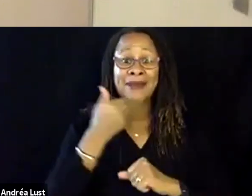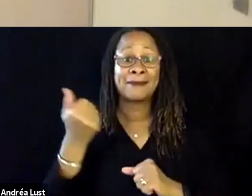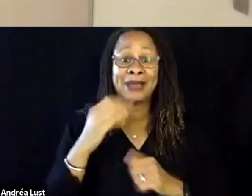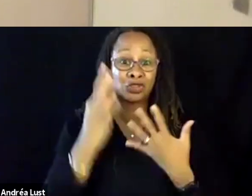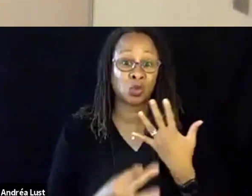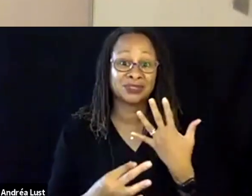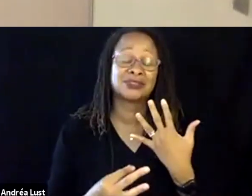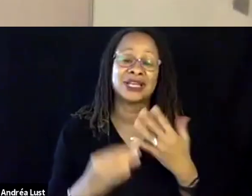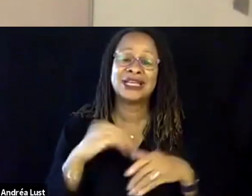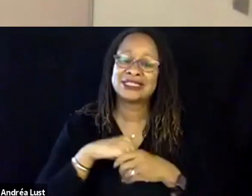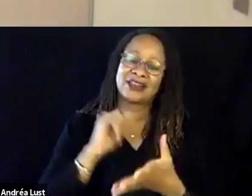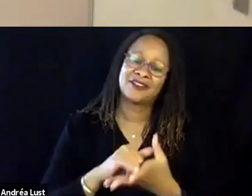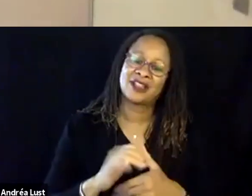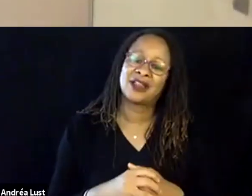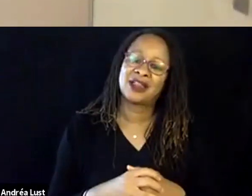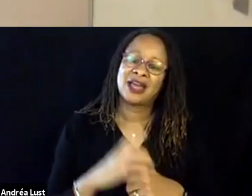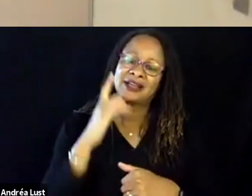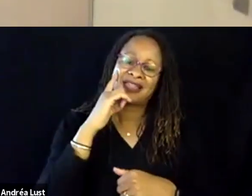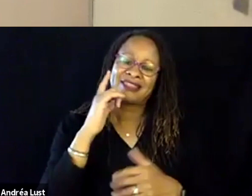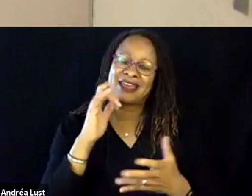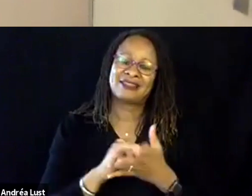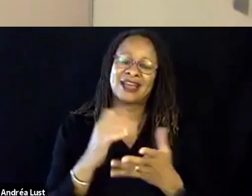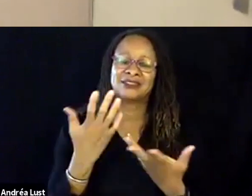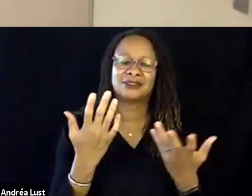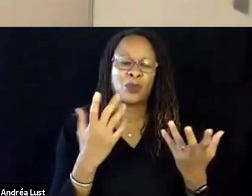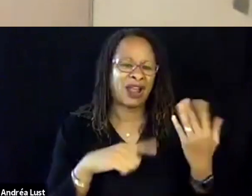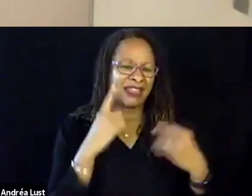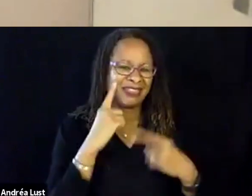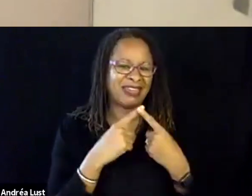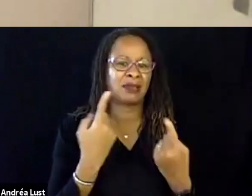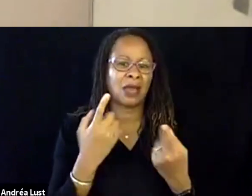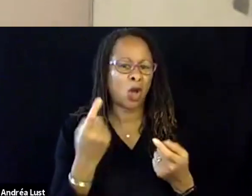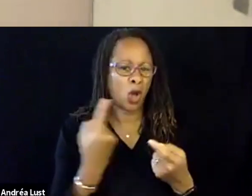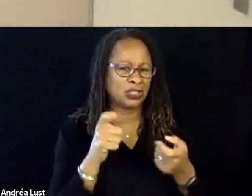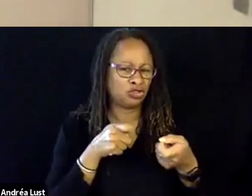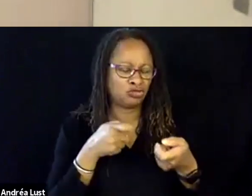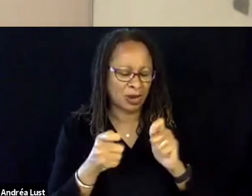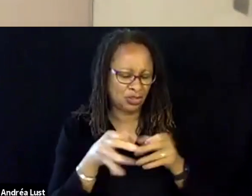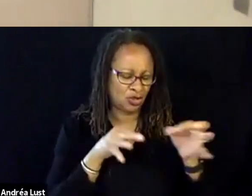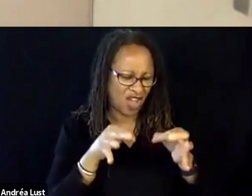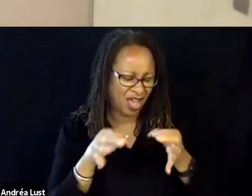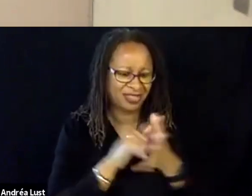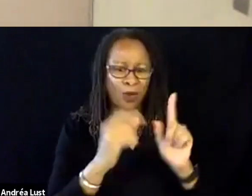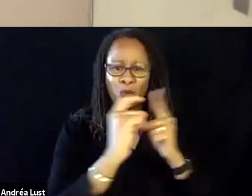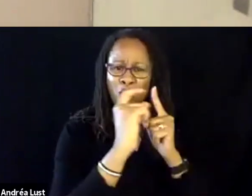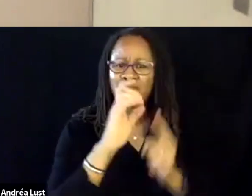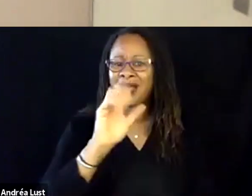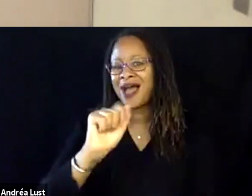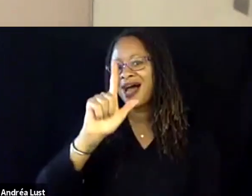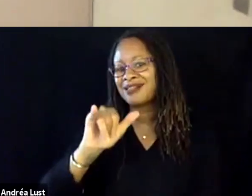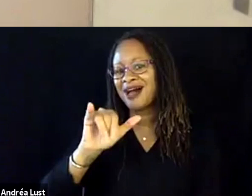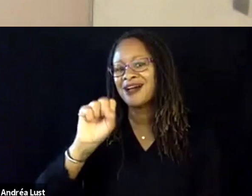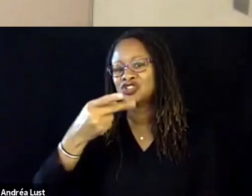that? So that's what I think Madeline is. I'm always trying to define allyship and for what it means to me. And I feel like